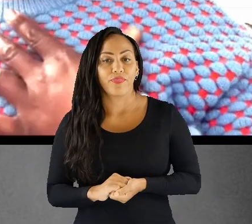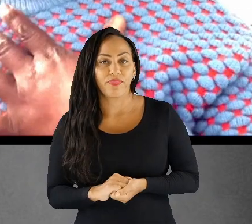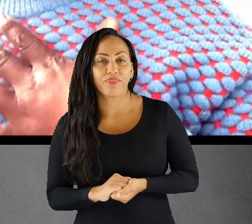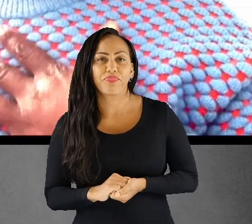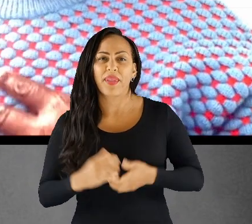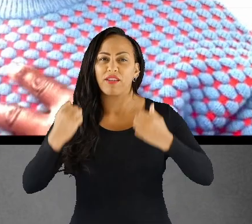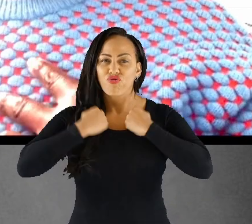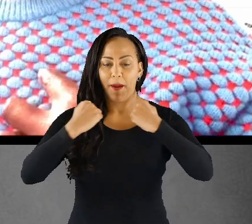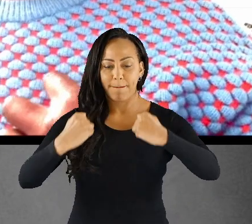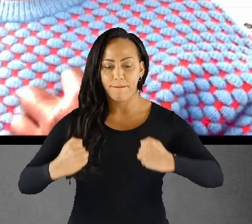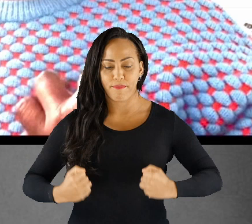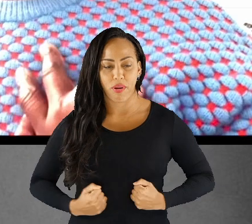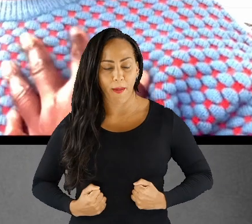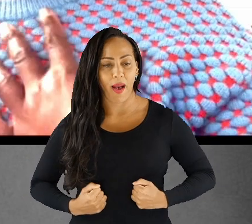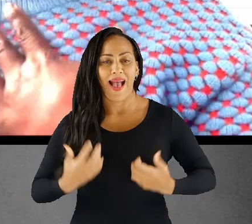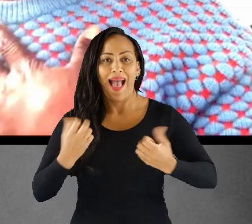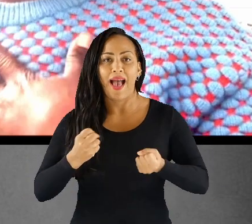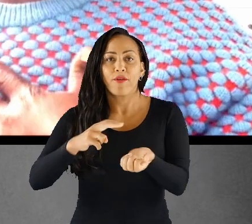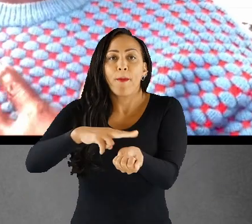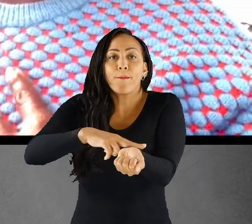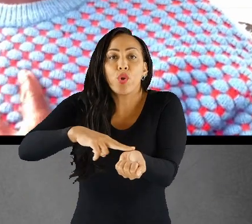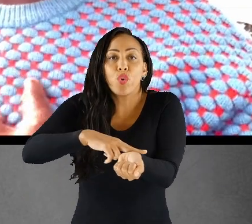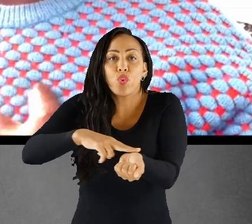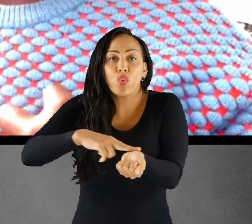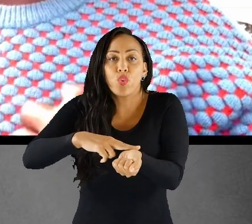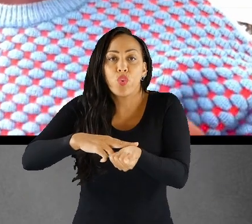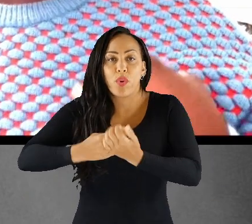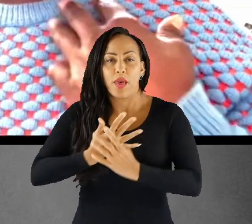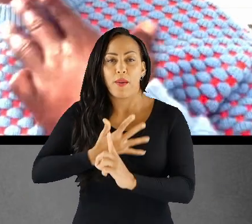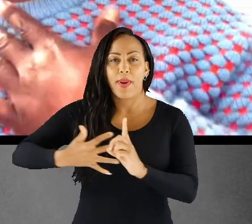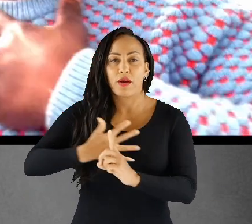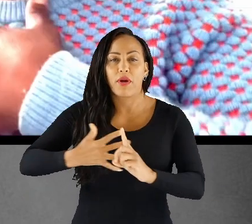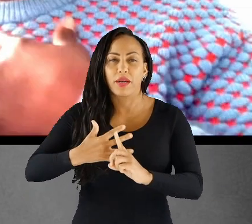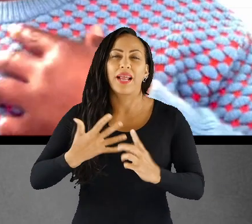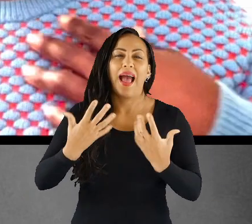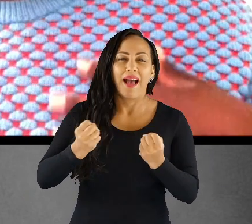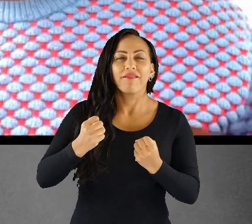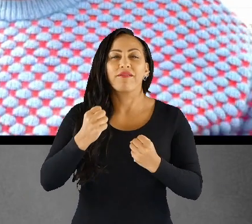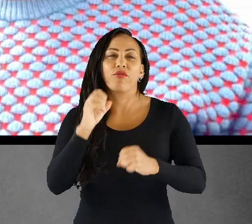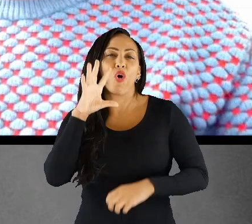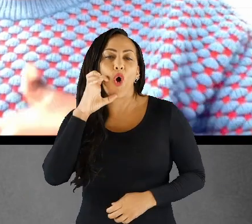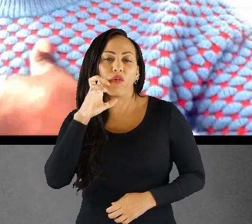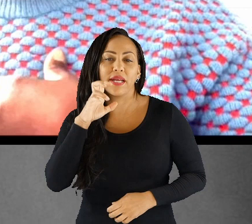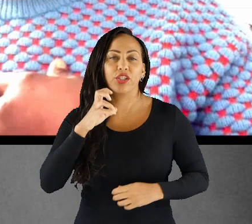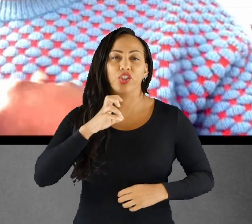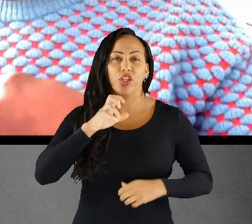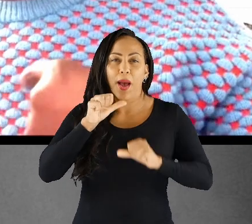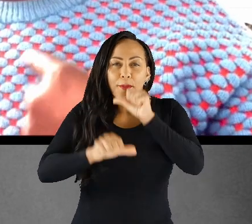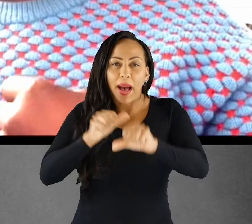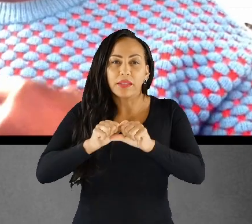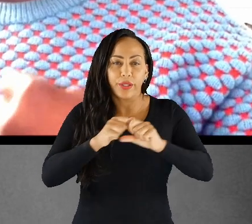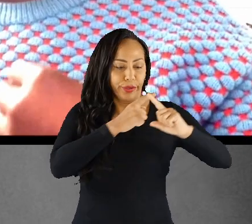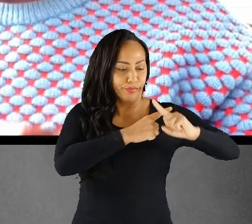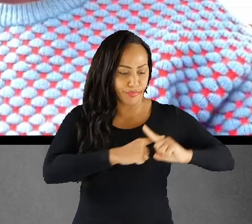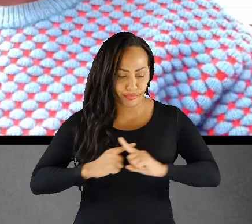a jumper which is blue with orange. It's like diamond pattern,